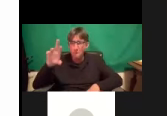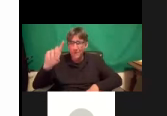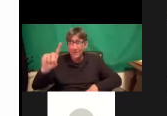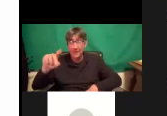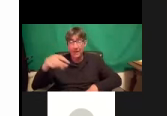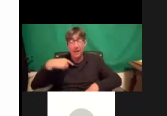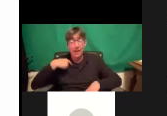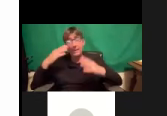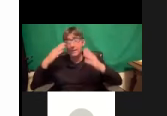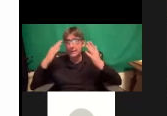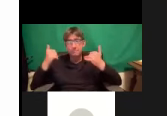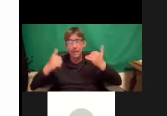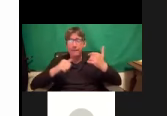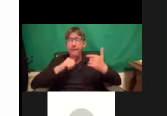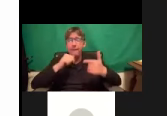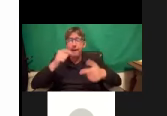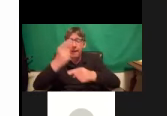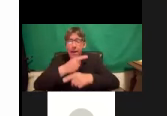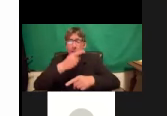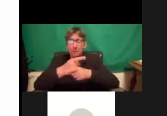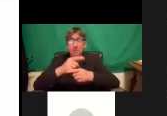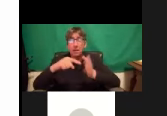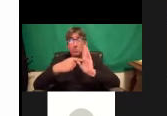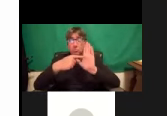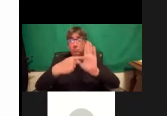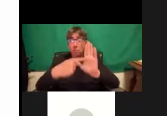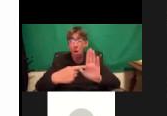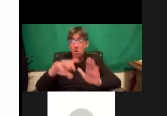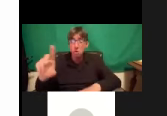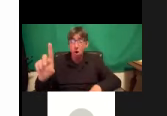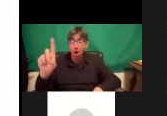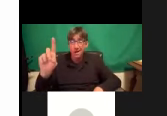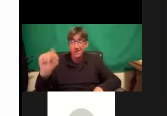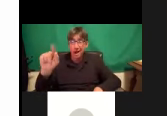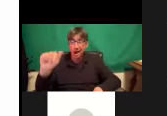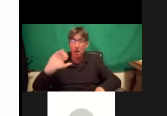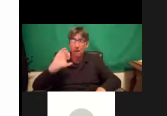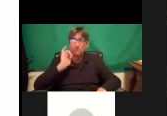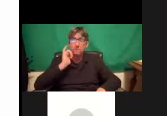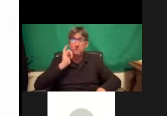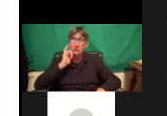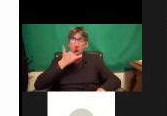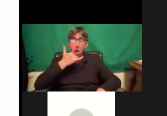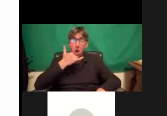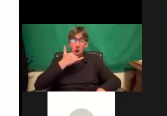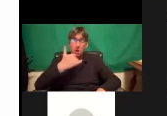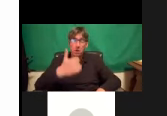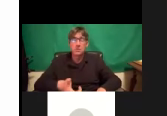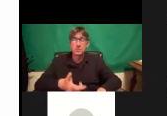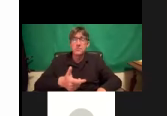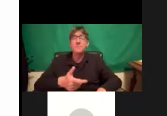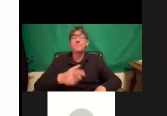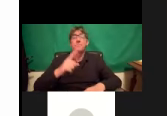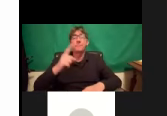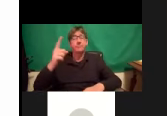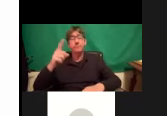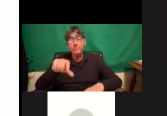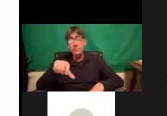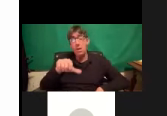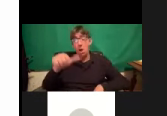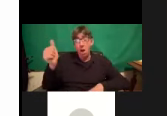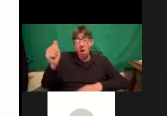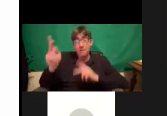points out the problem with your data. But mostly I want to speak for others who are less fortunate than I am, right? So, and the